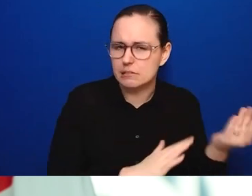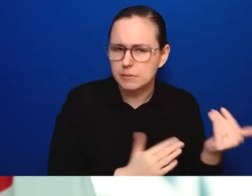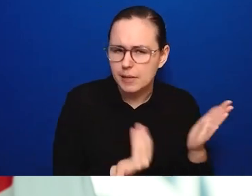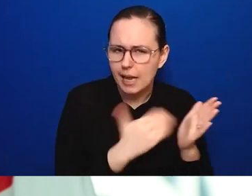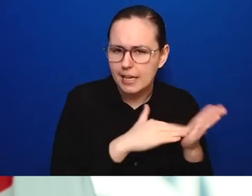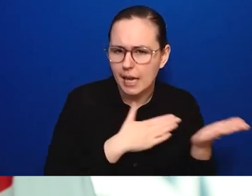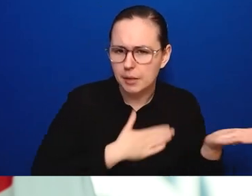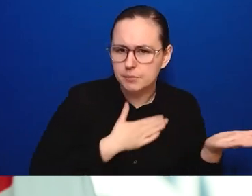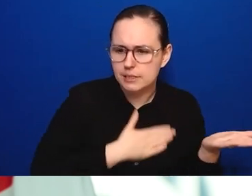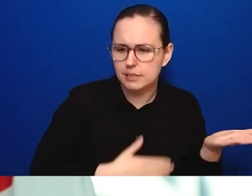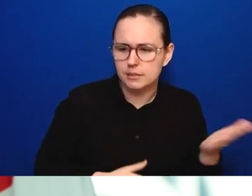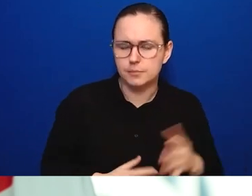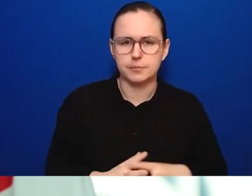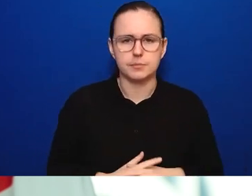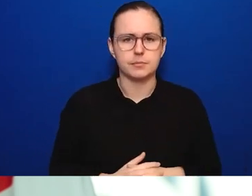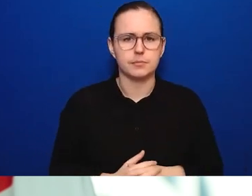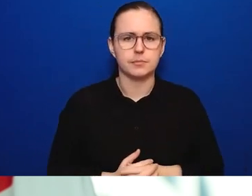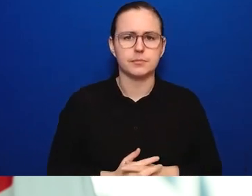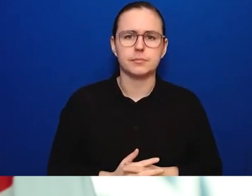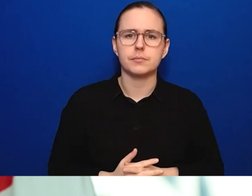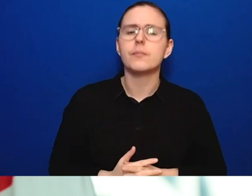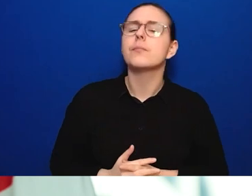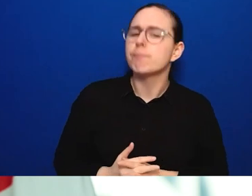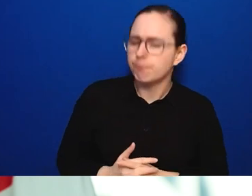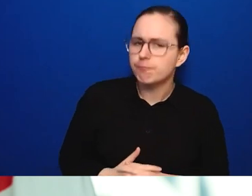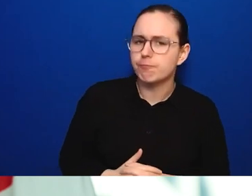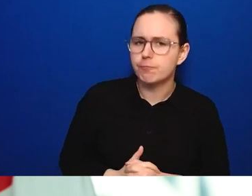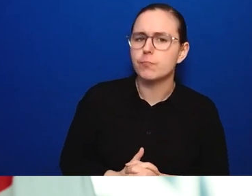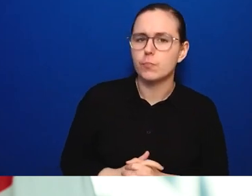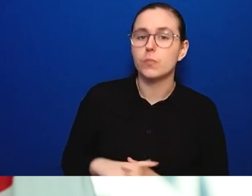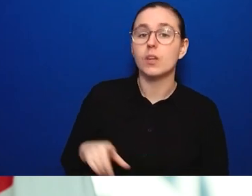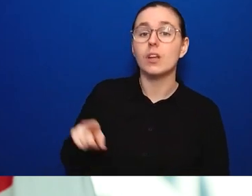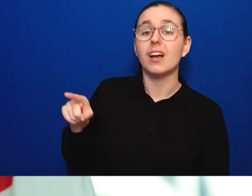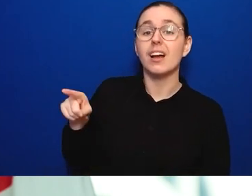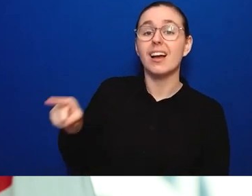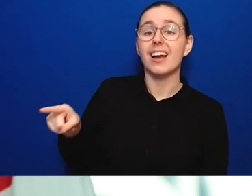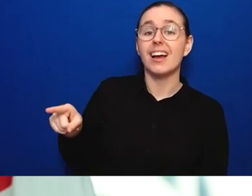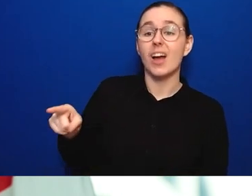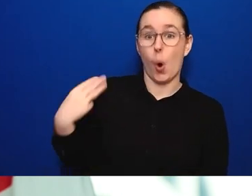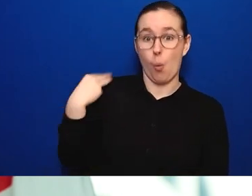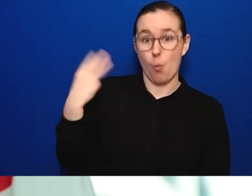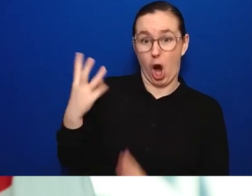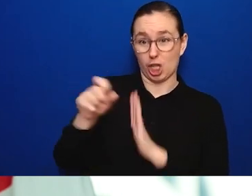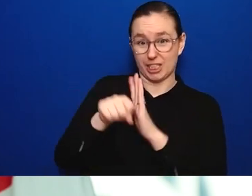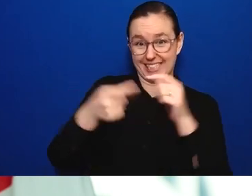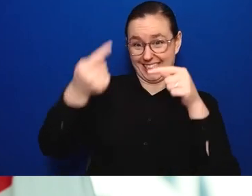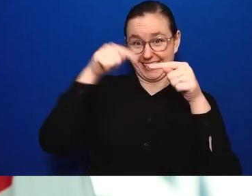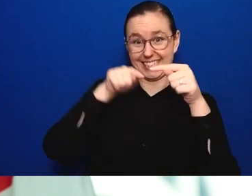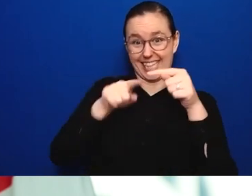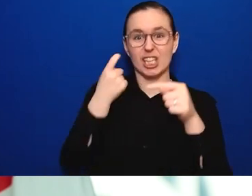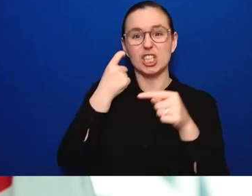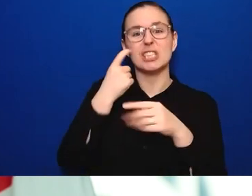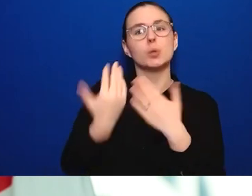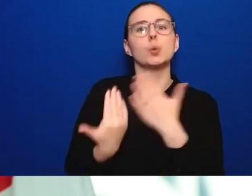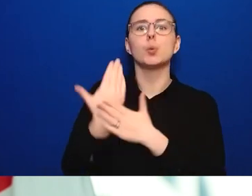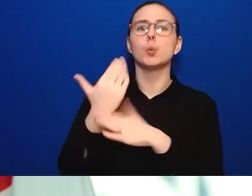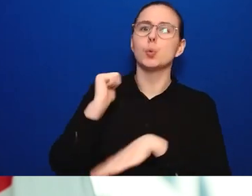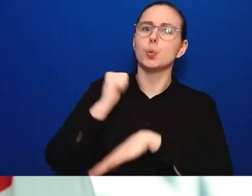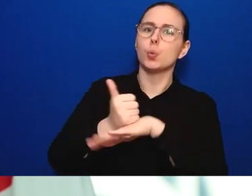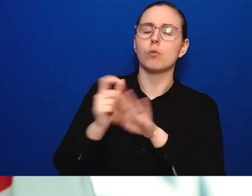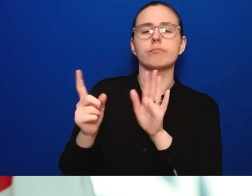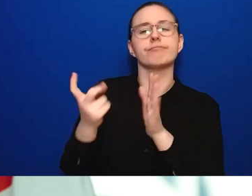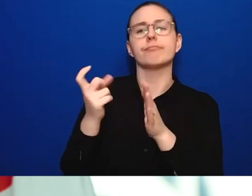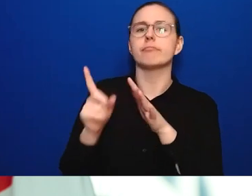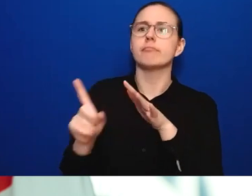else. Sure. I was just asking about Washington State has created an alert system for